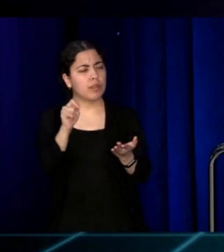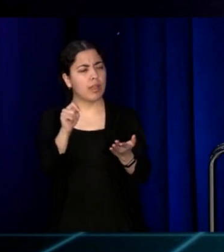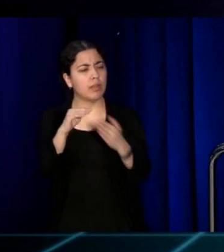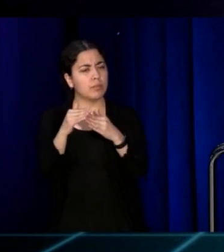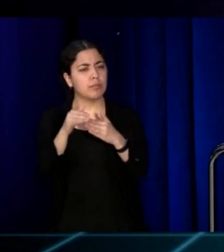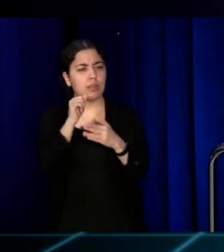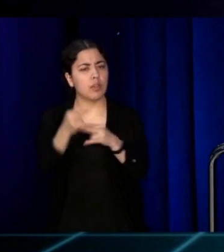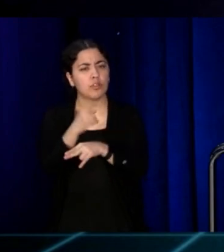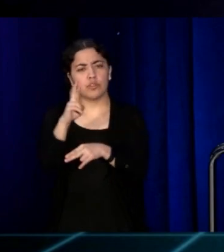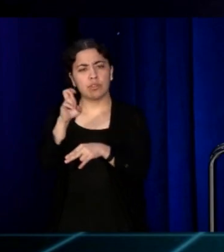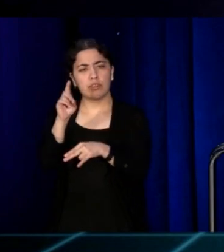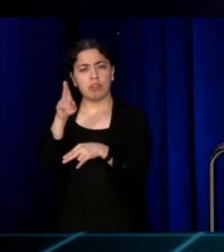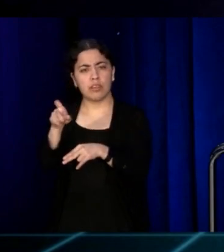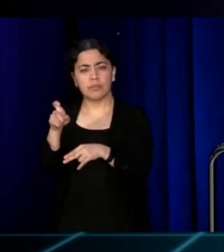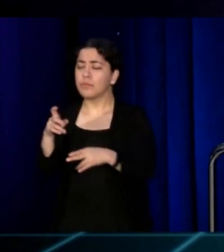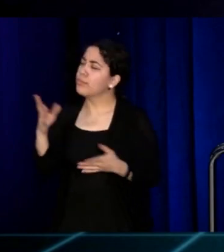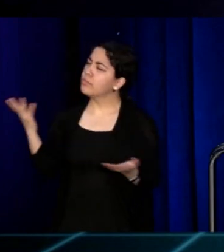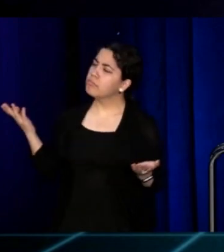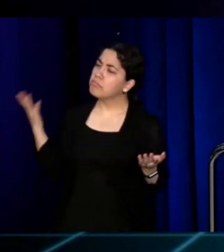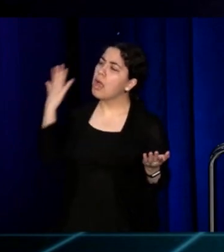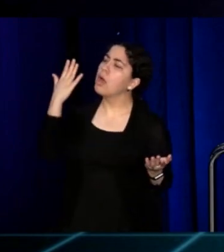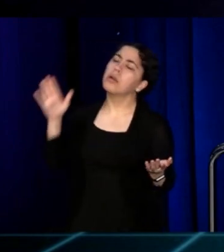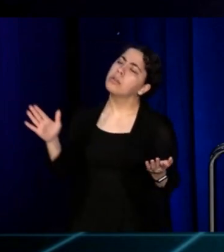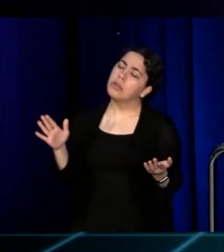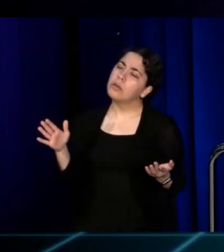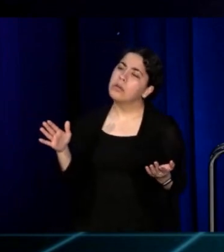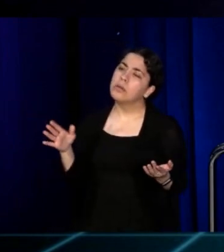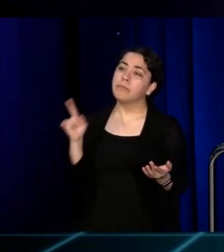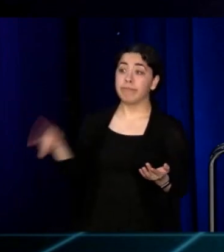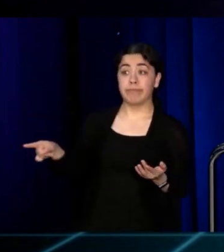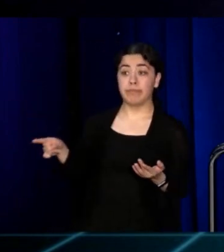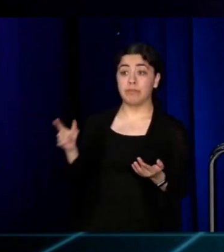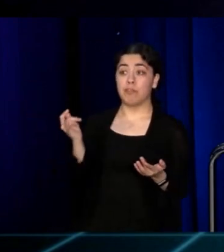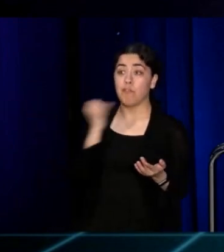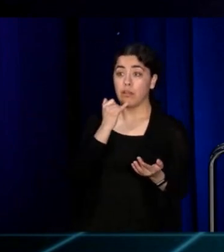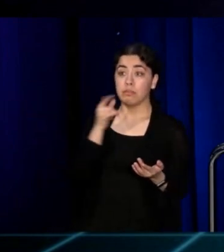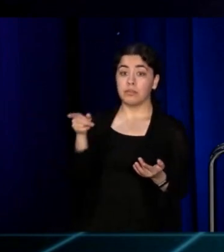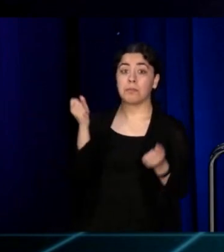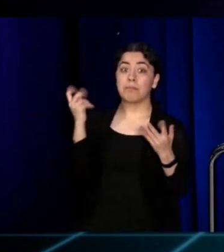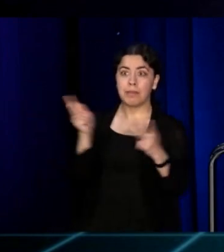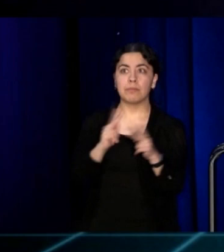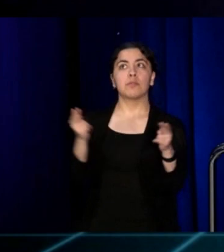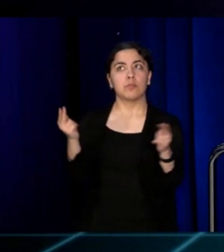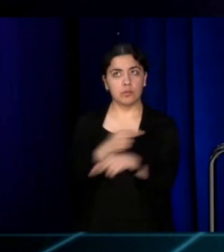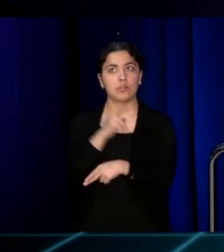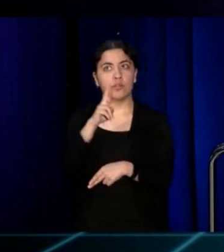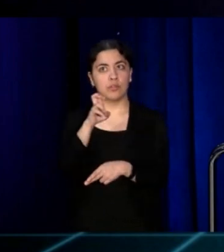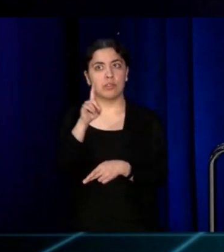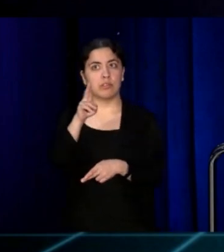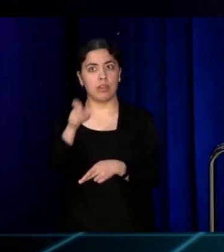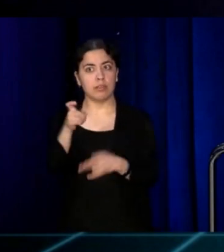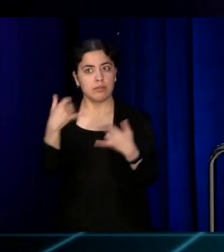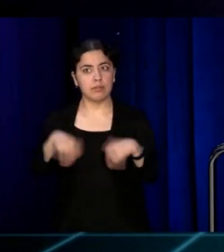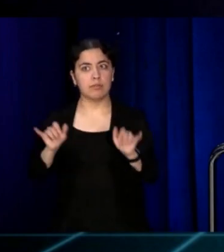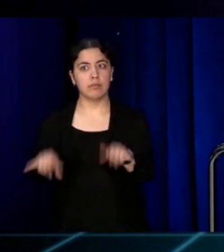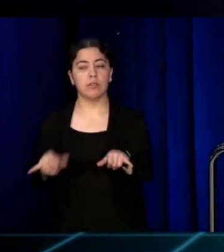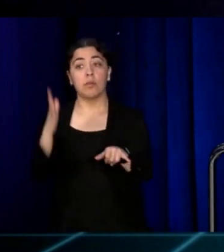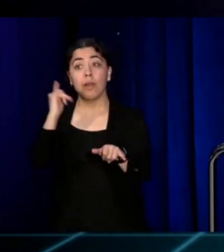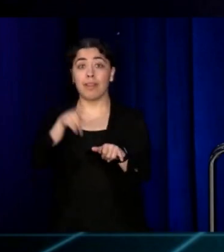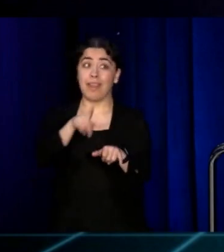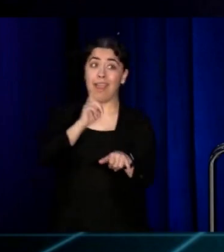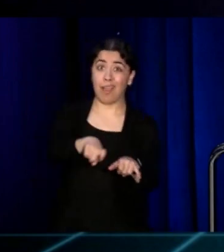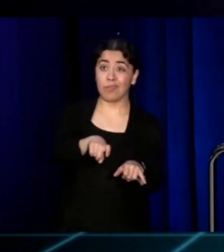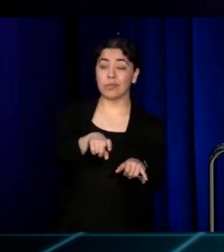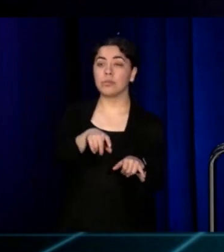use Redux anymore? You know what? I don't really know, and also that's false. Like there's a lot of people using Redux still, either because they have to